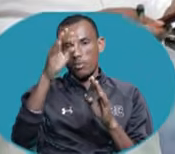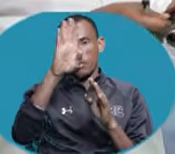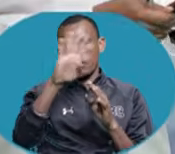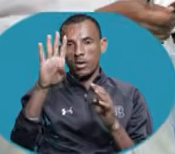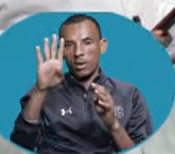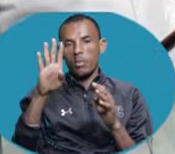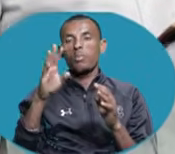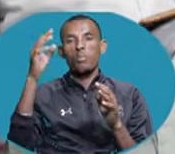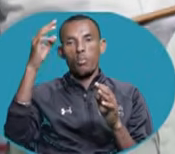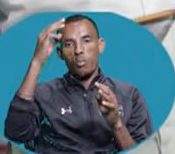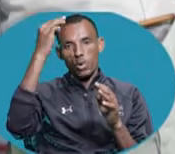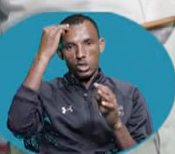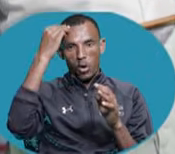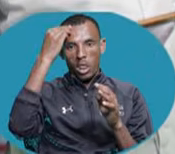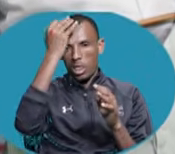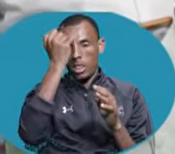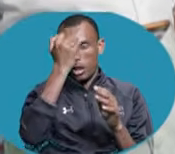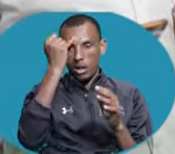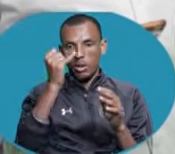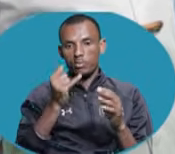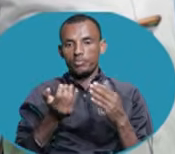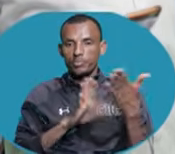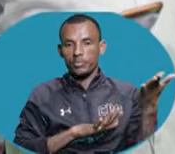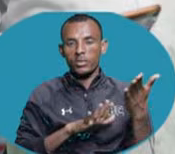next target of Allied power,